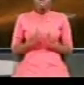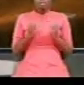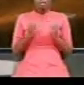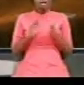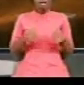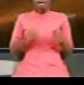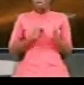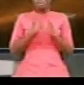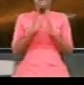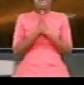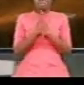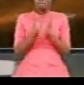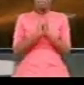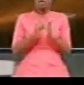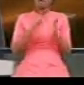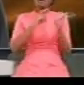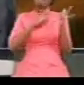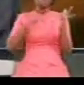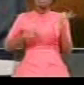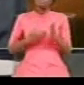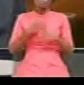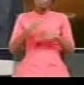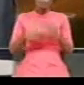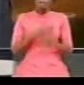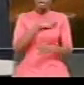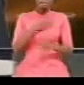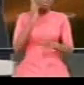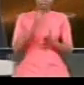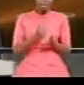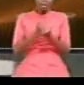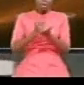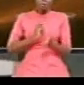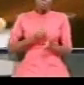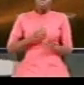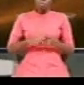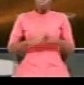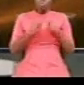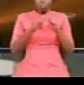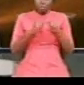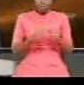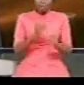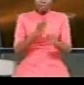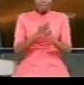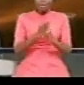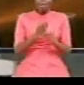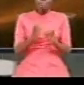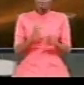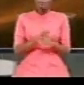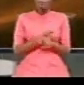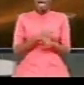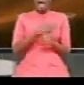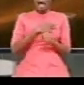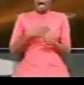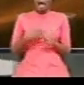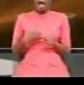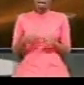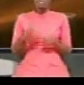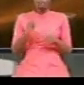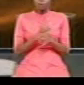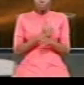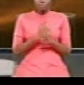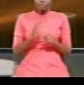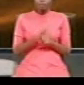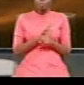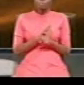pray that God Almighty will help us to remain faithful and